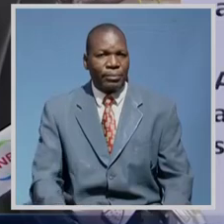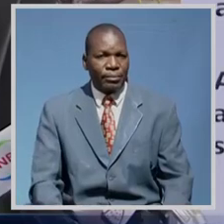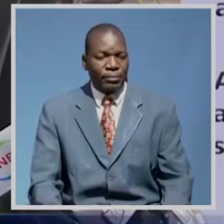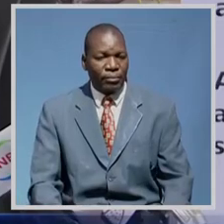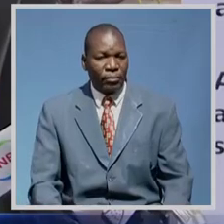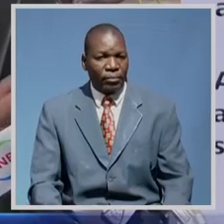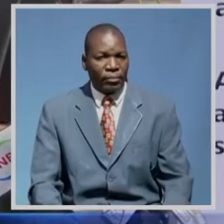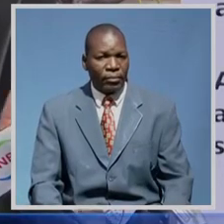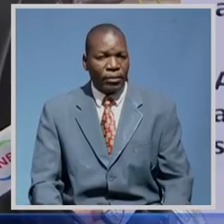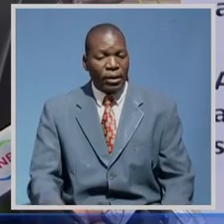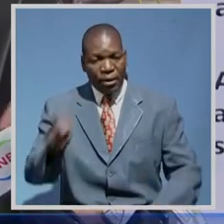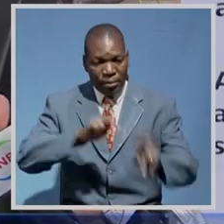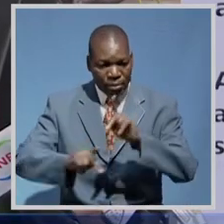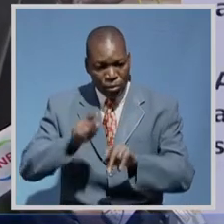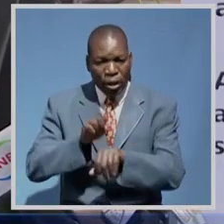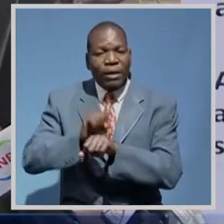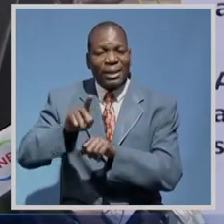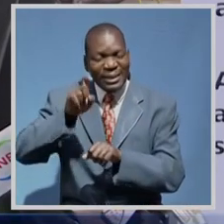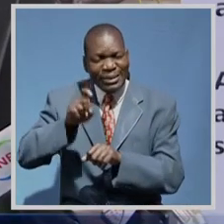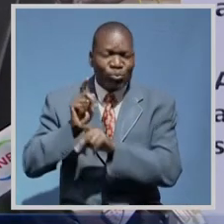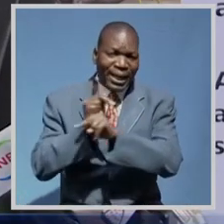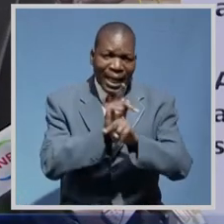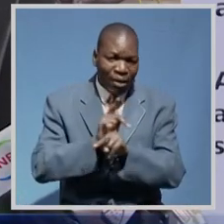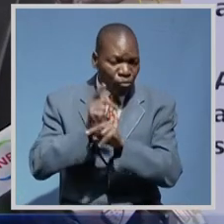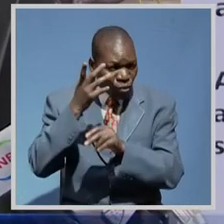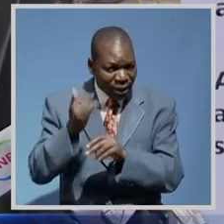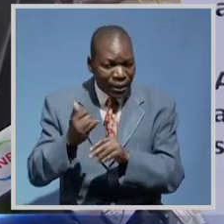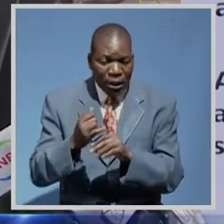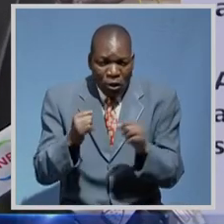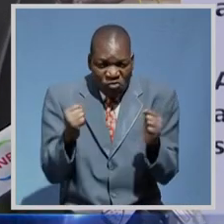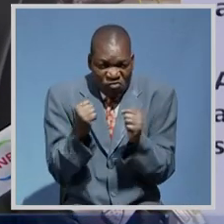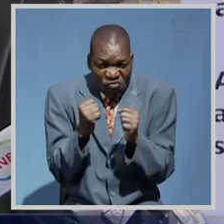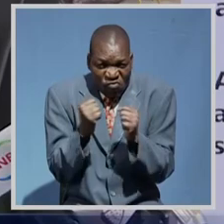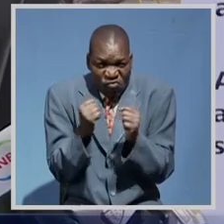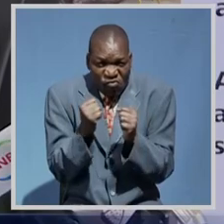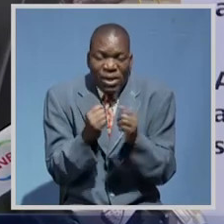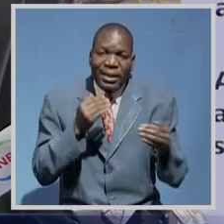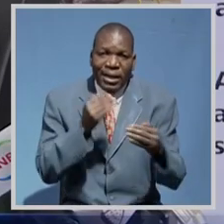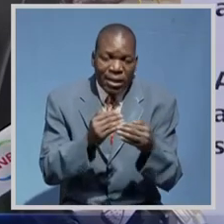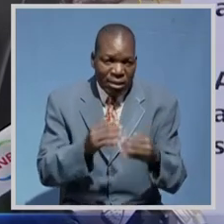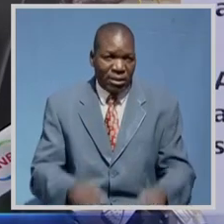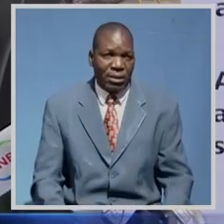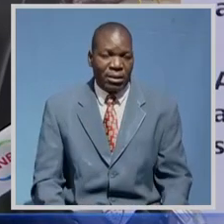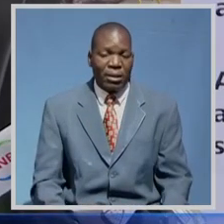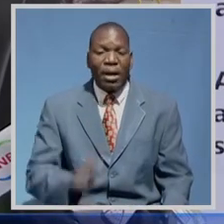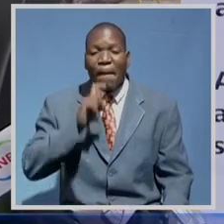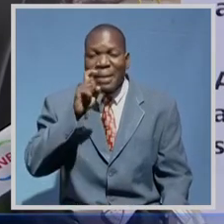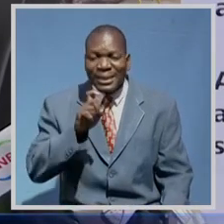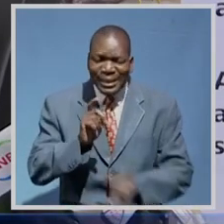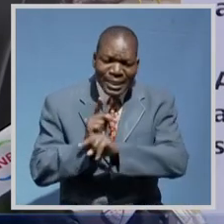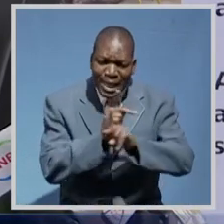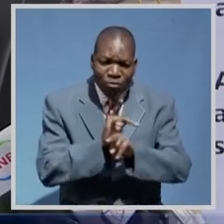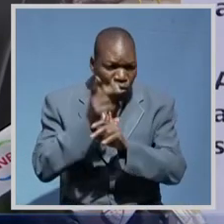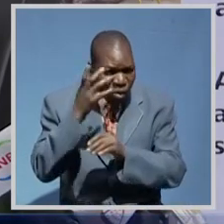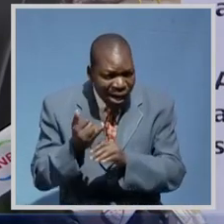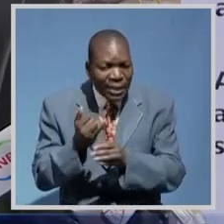has further advised the public to be extra cautious as the cold season sets in. We should be very cautious and remember that the